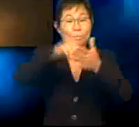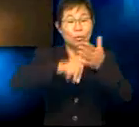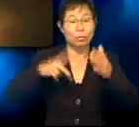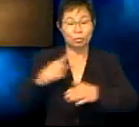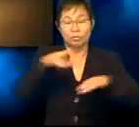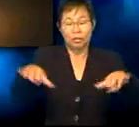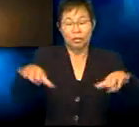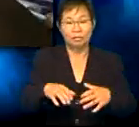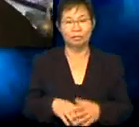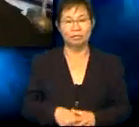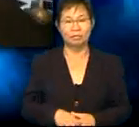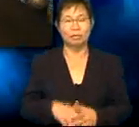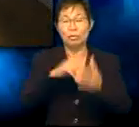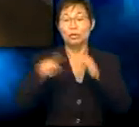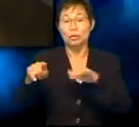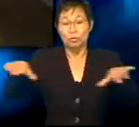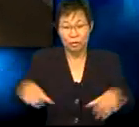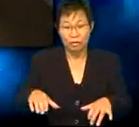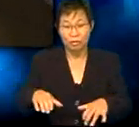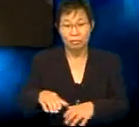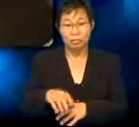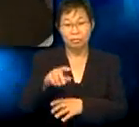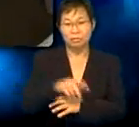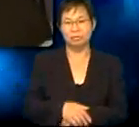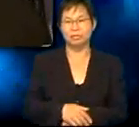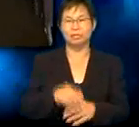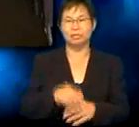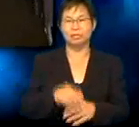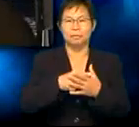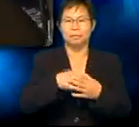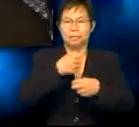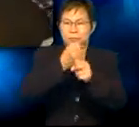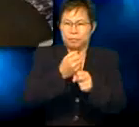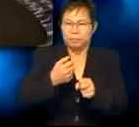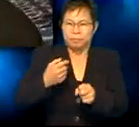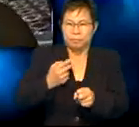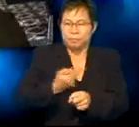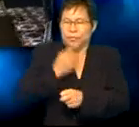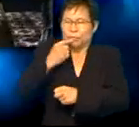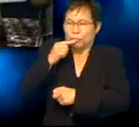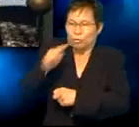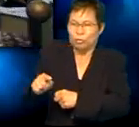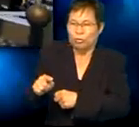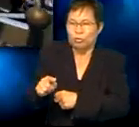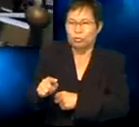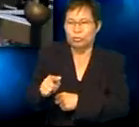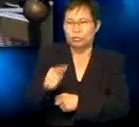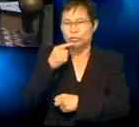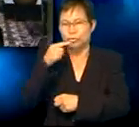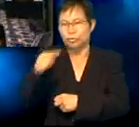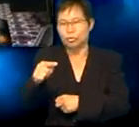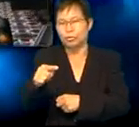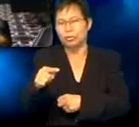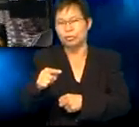what you have done. Now they are really mad at us. I told you not to touch their